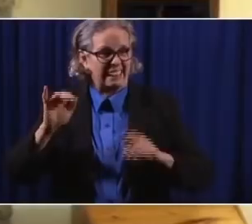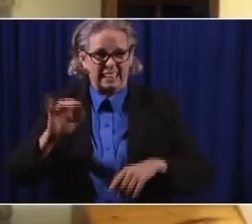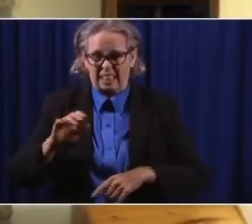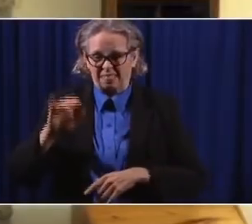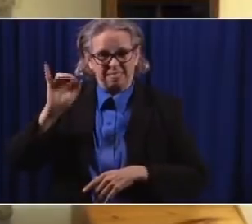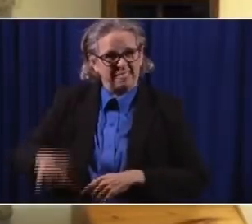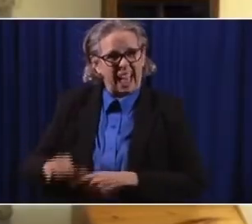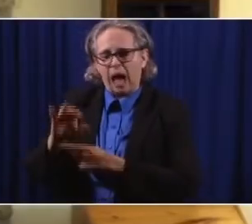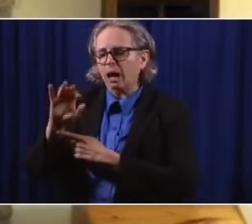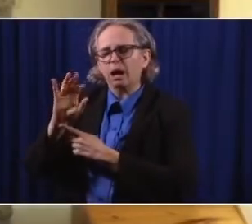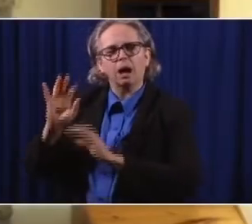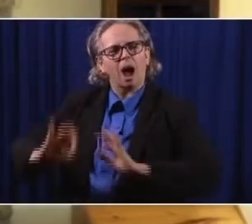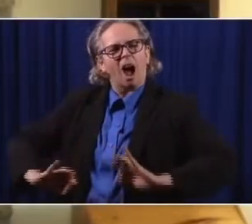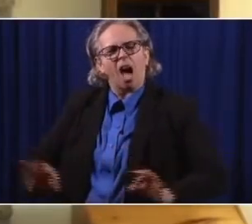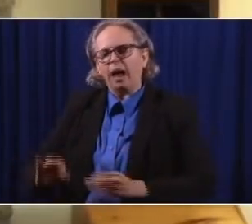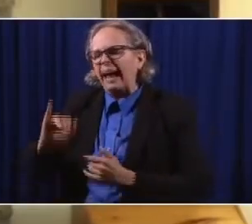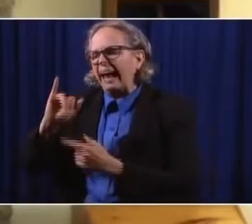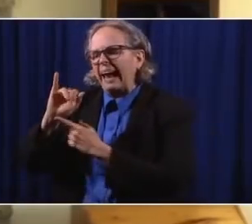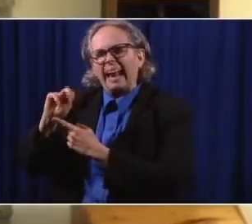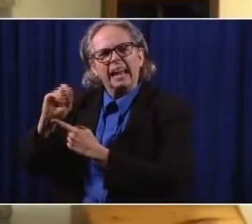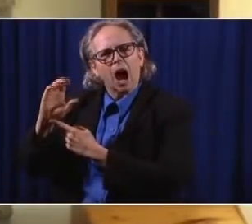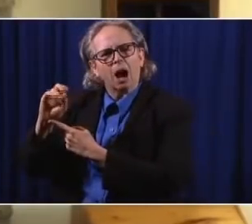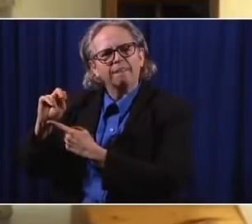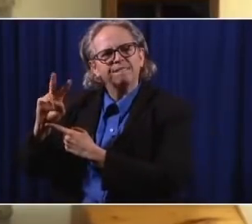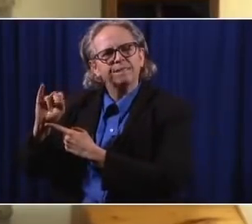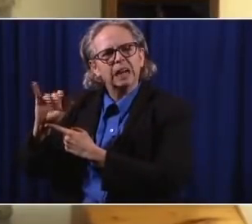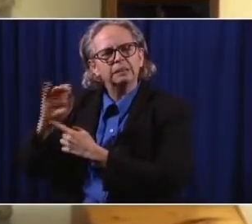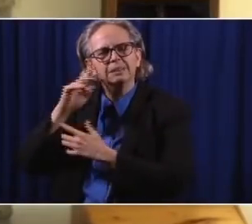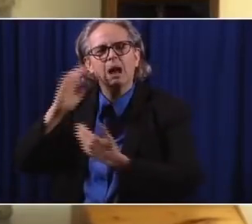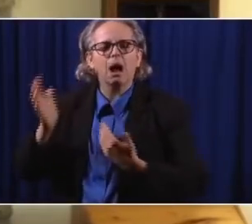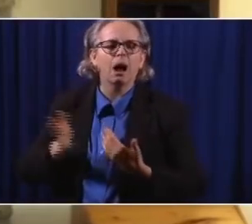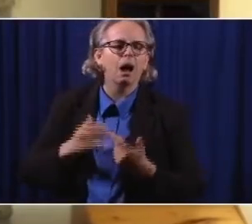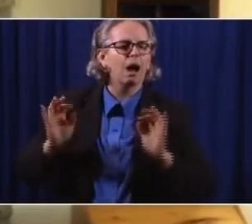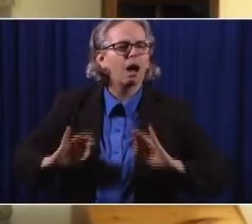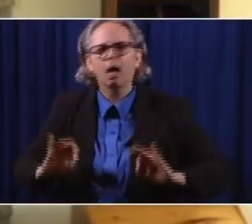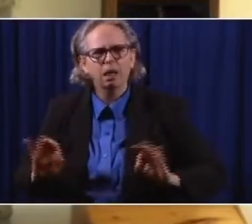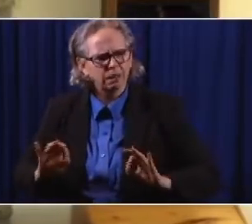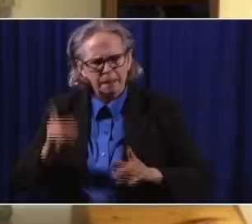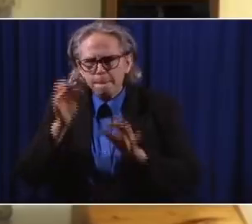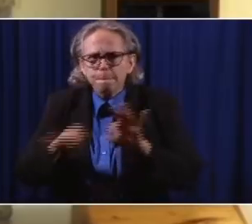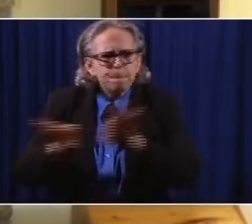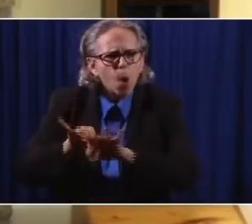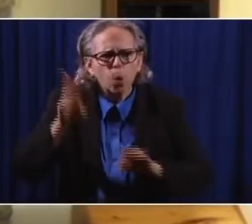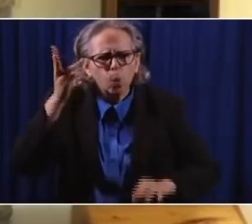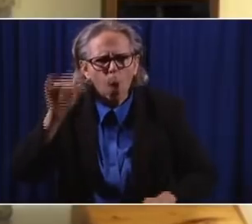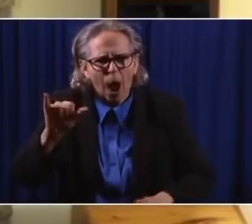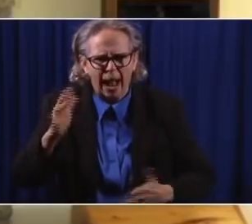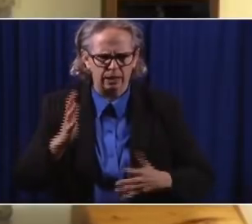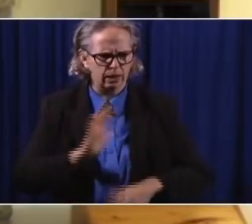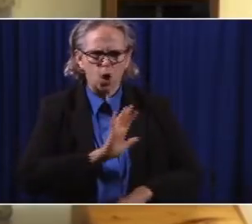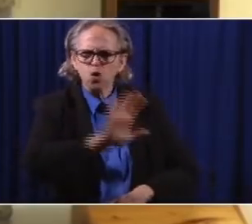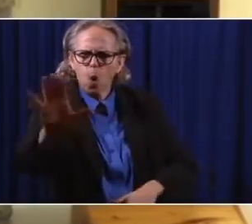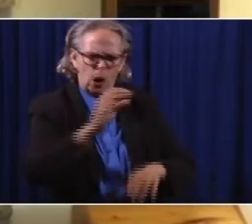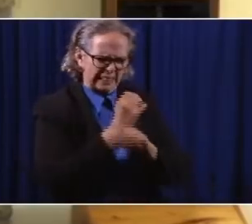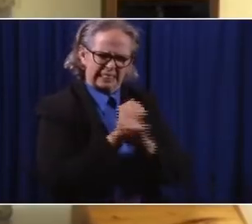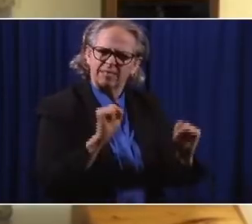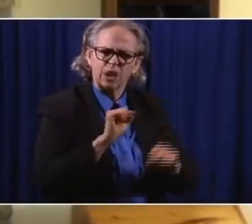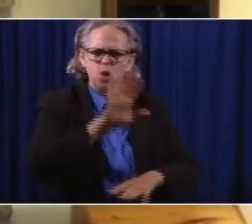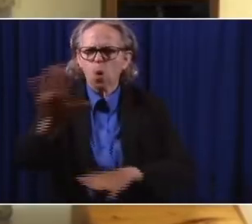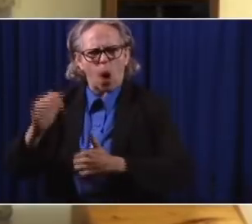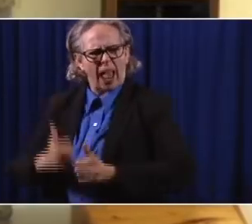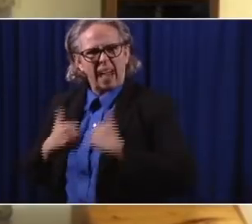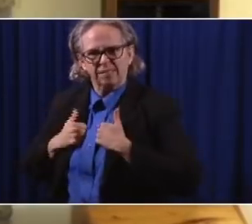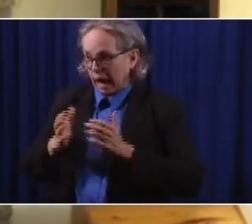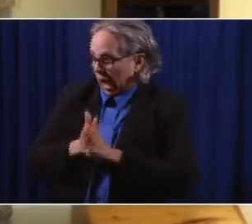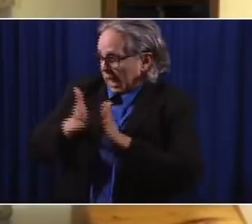life, your neighbor's life, and the economy. Seldom has so little been asked for so much